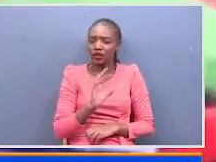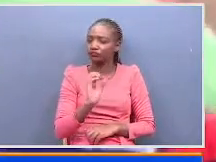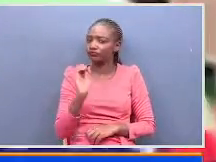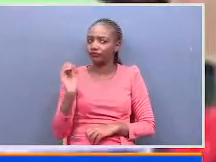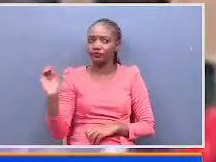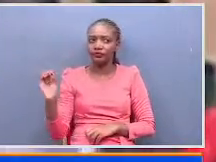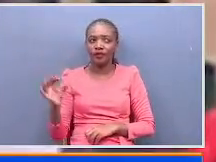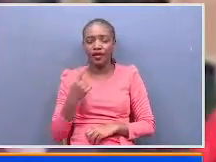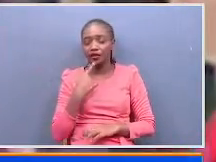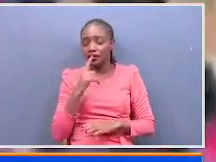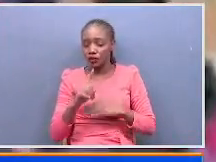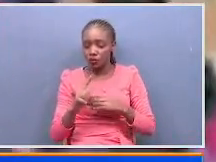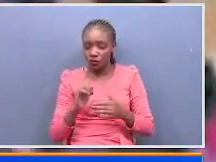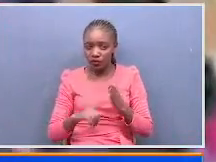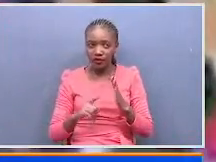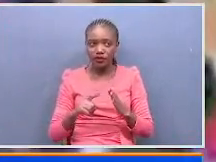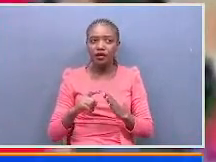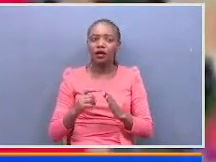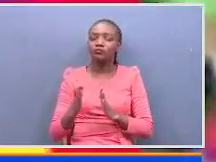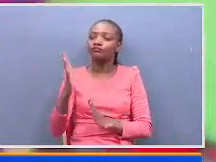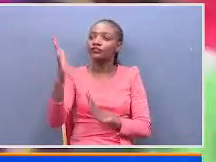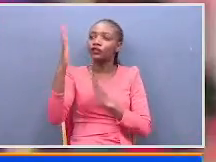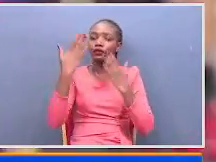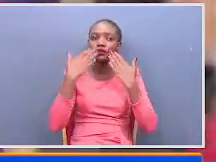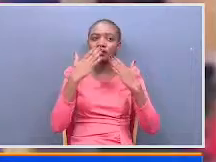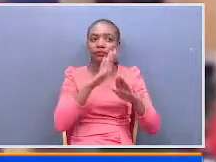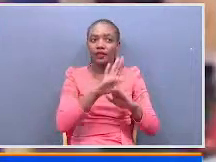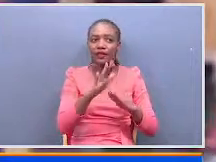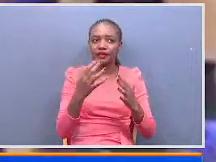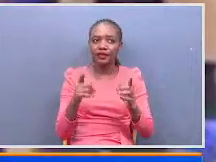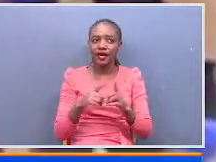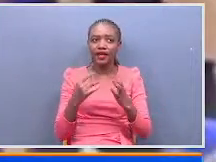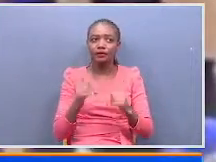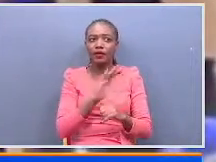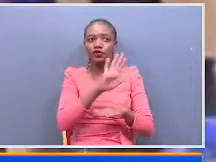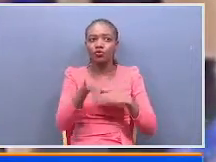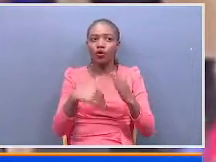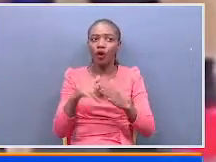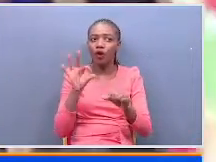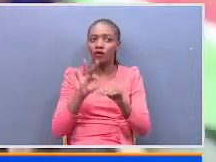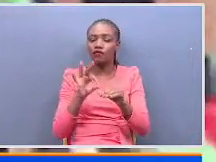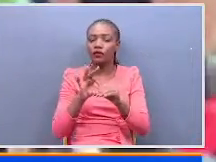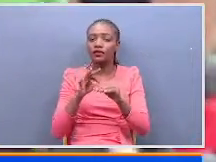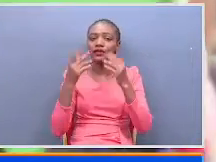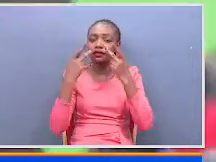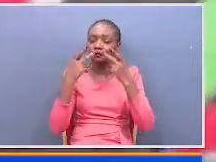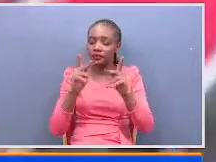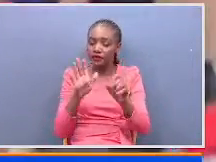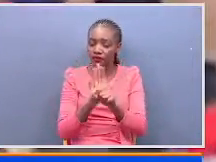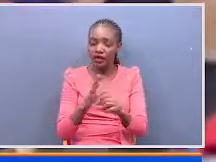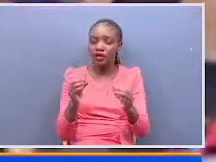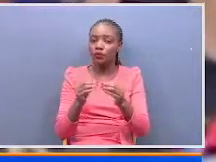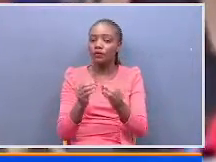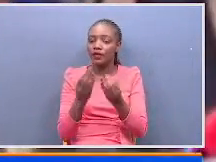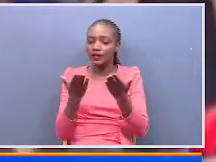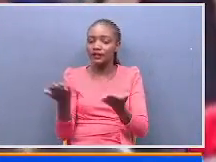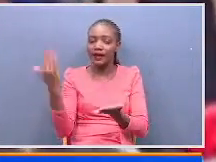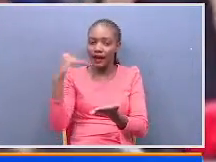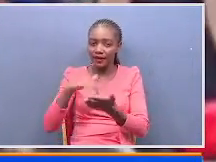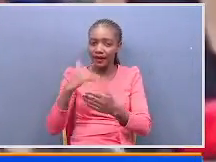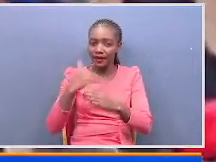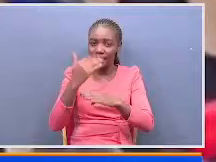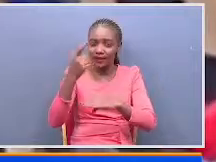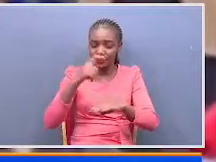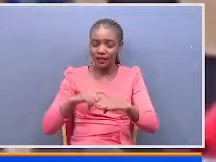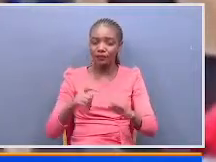I wish you lots and lots of God's blessings, and may you vote in peace We meet you again next time